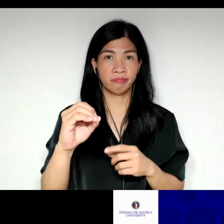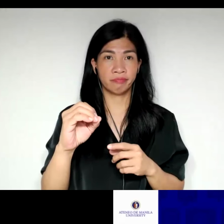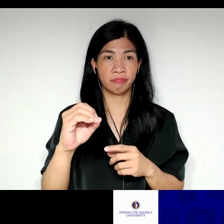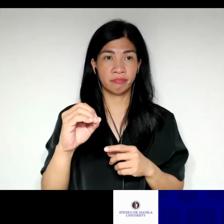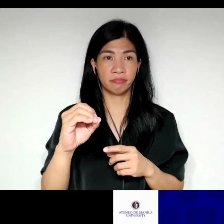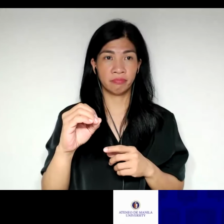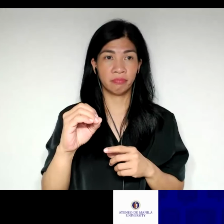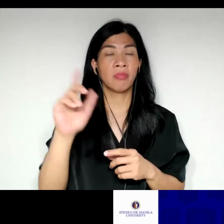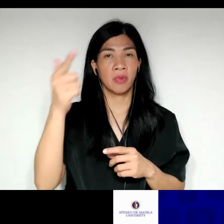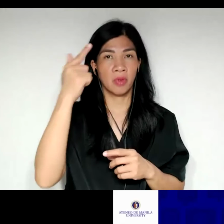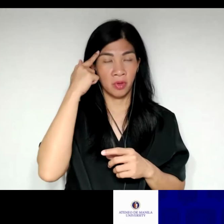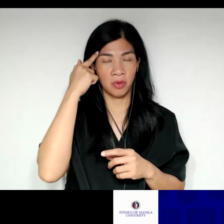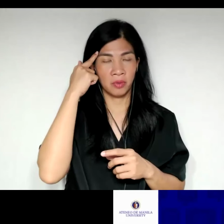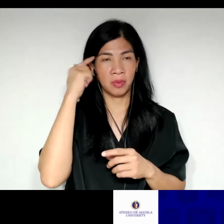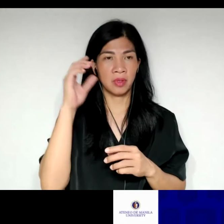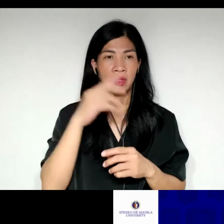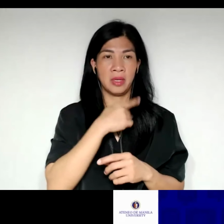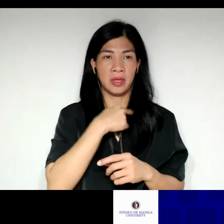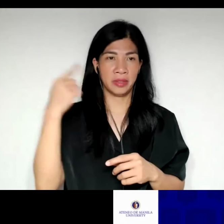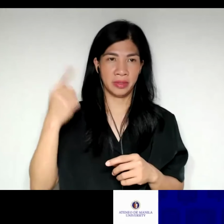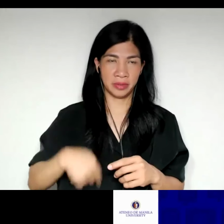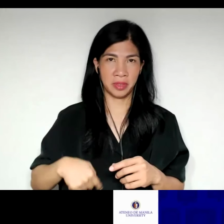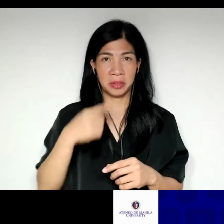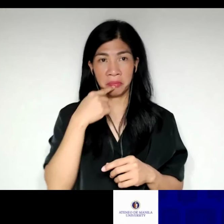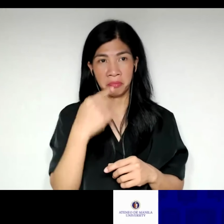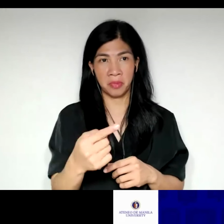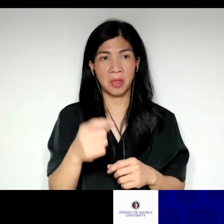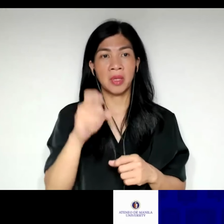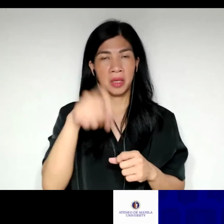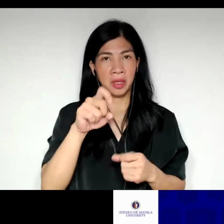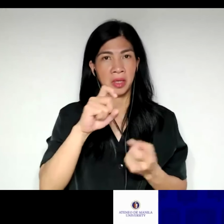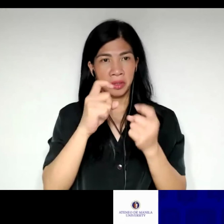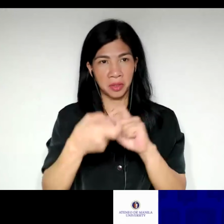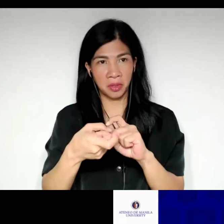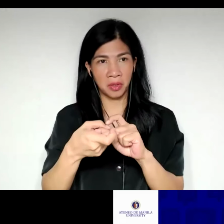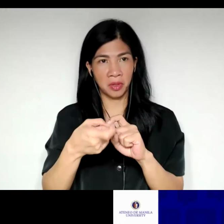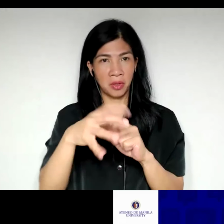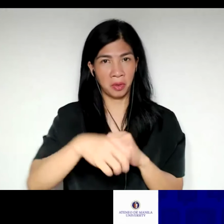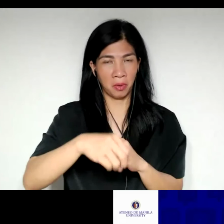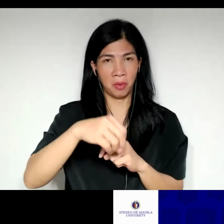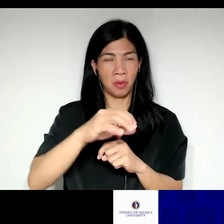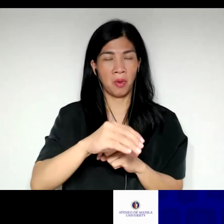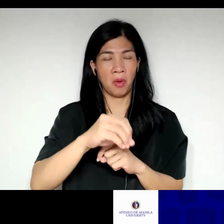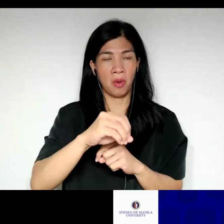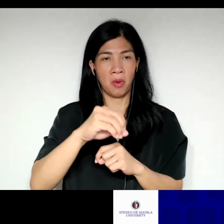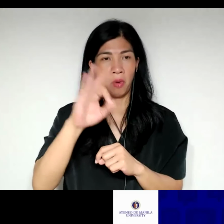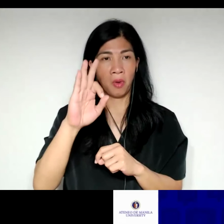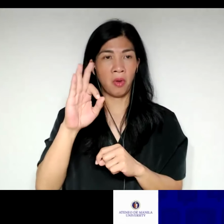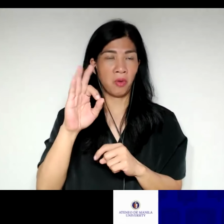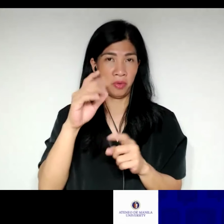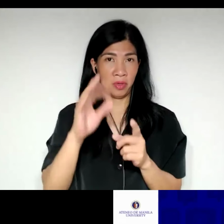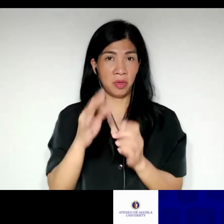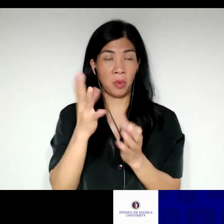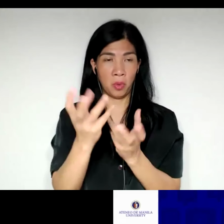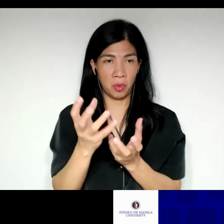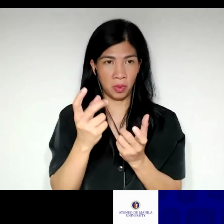by the government of China. And then they actually said they can turn off our electricity if they want to. And number two, when you